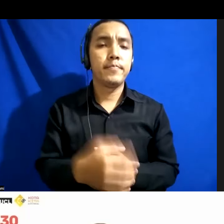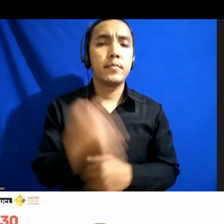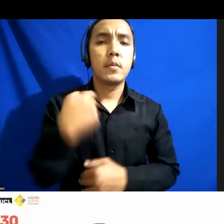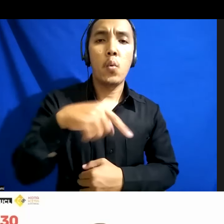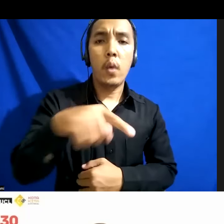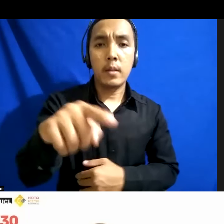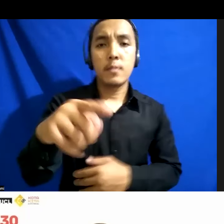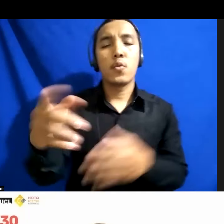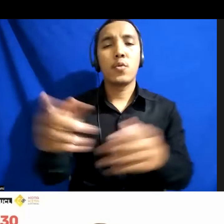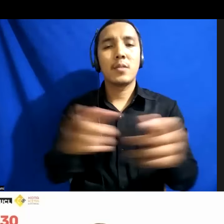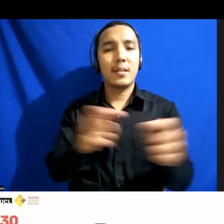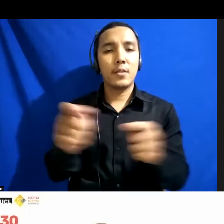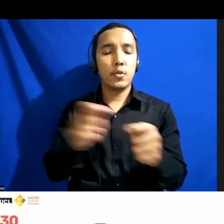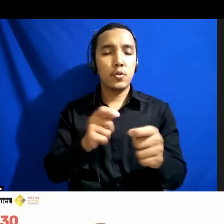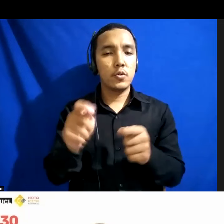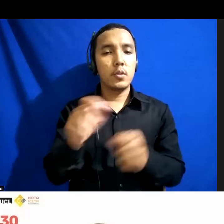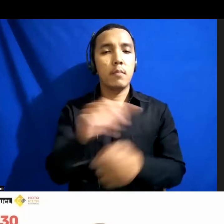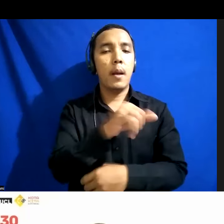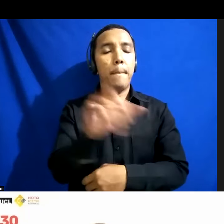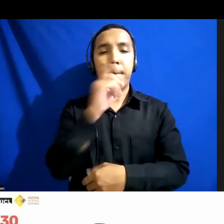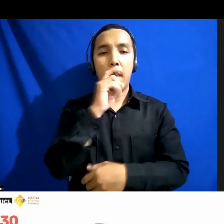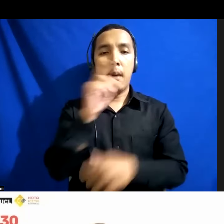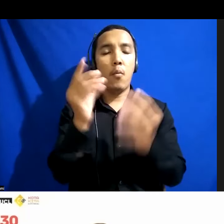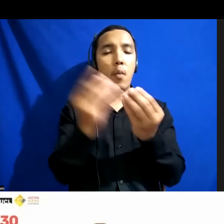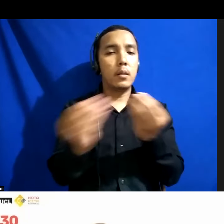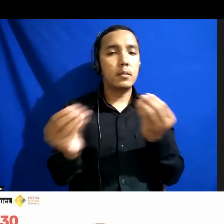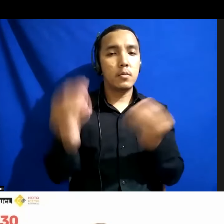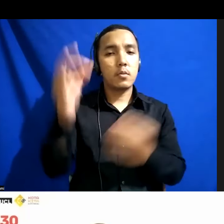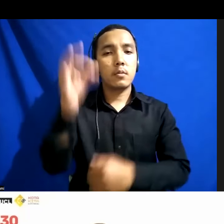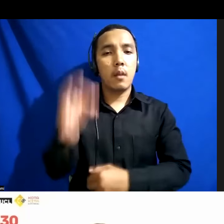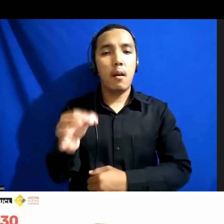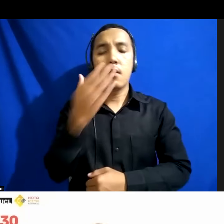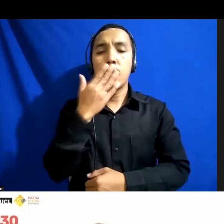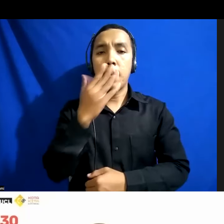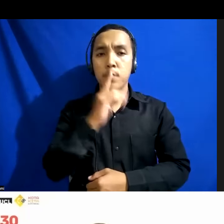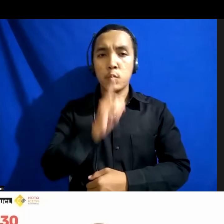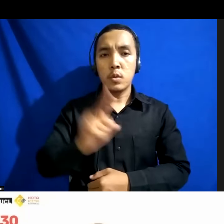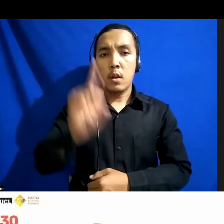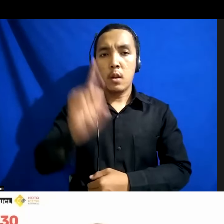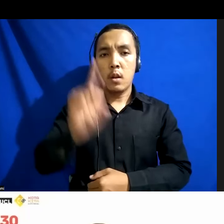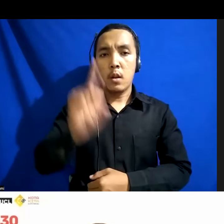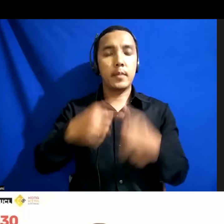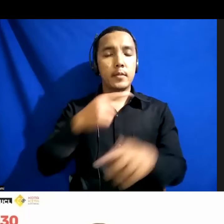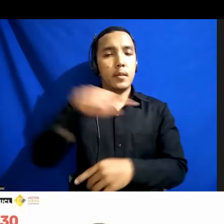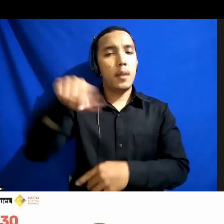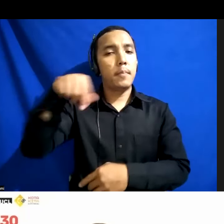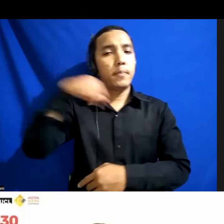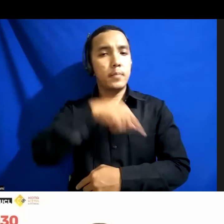friends with disabilities and coordinate with the mayor of Banjarmasin, and